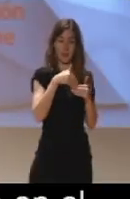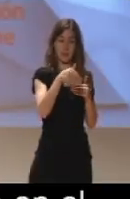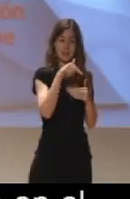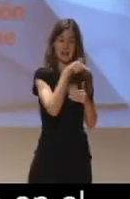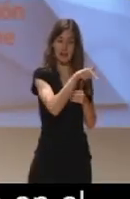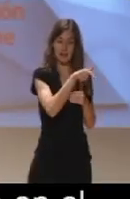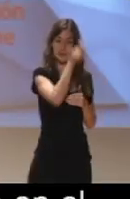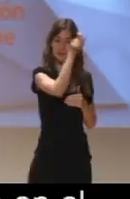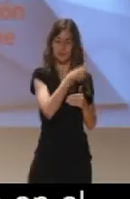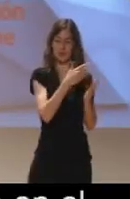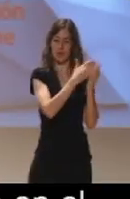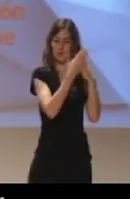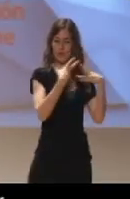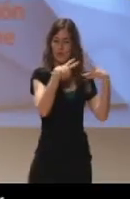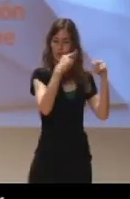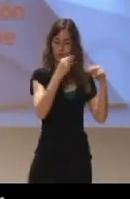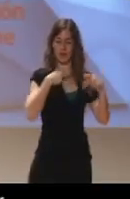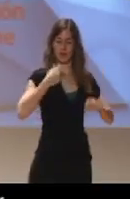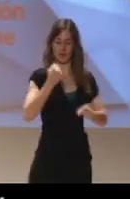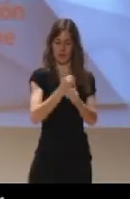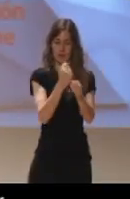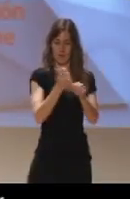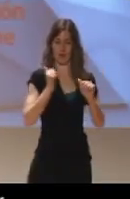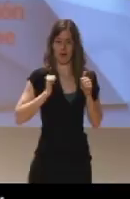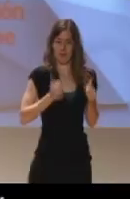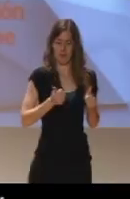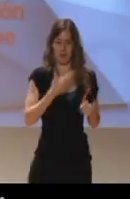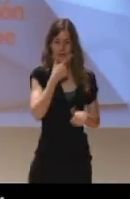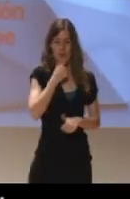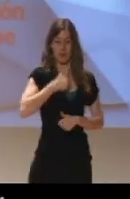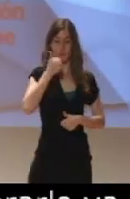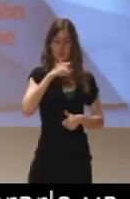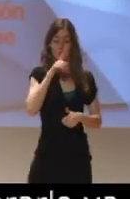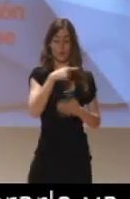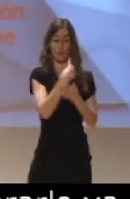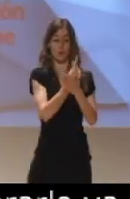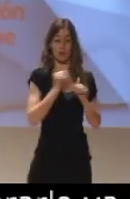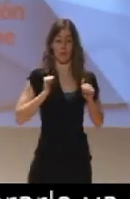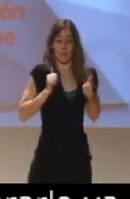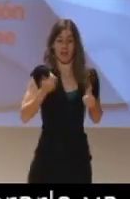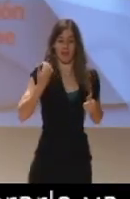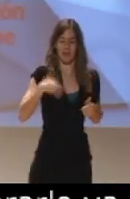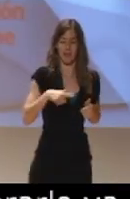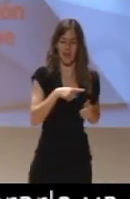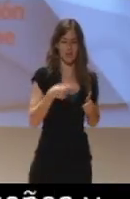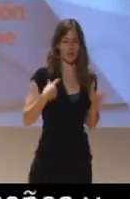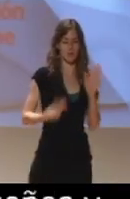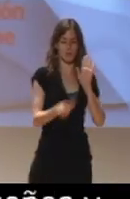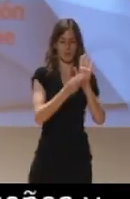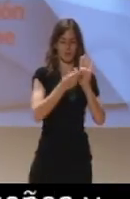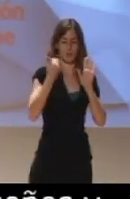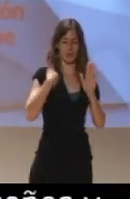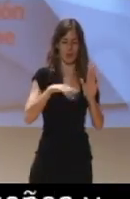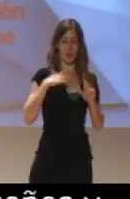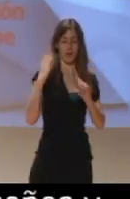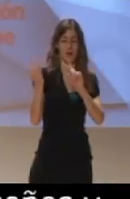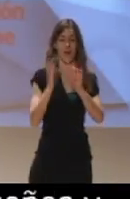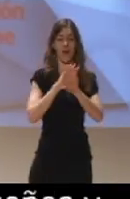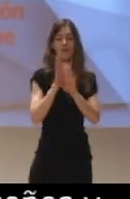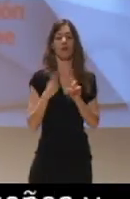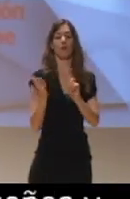working, they will be able to incorporate all this from the